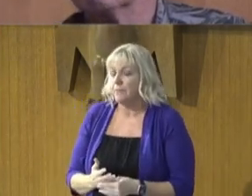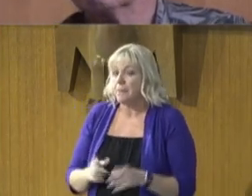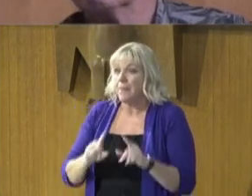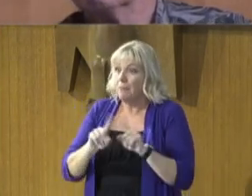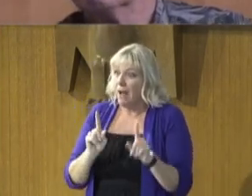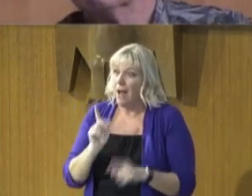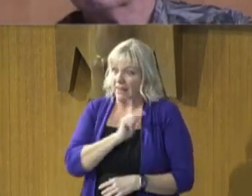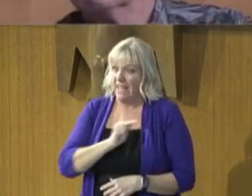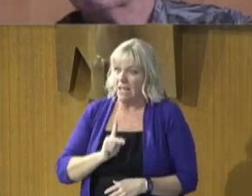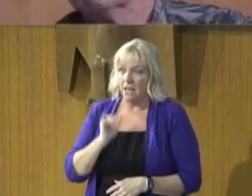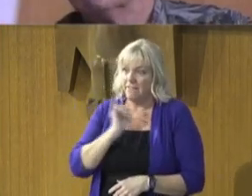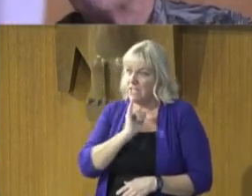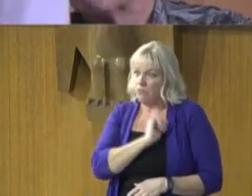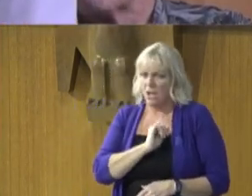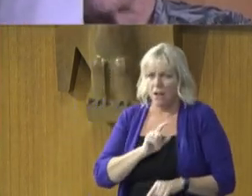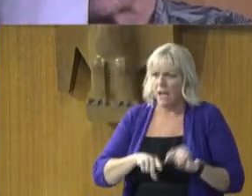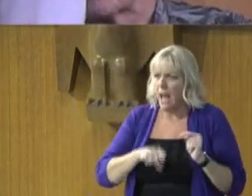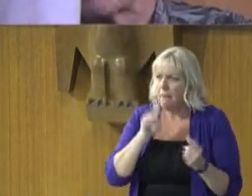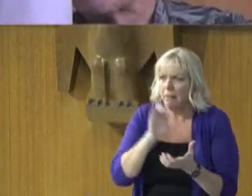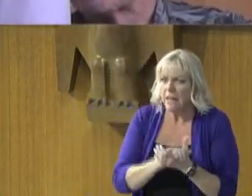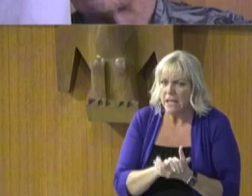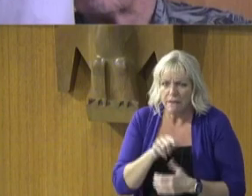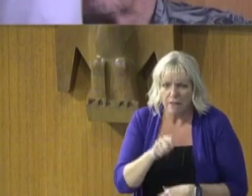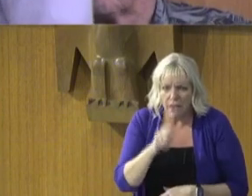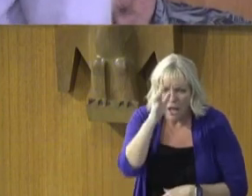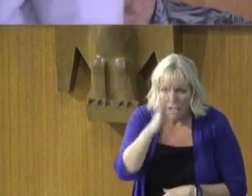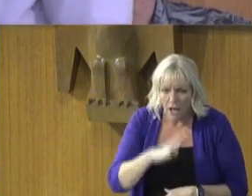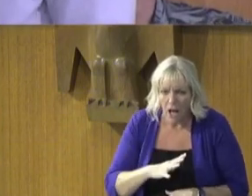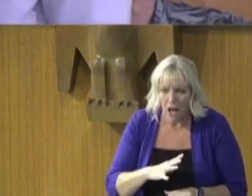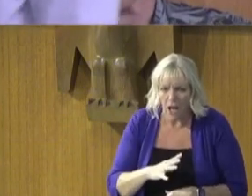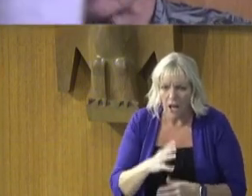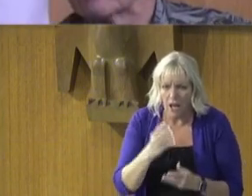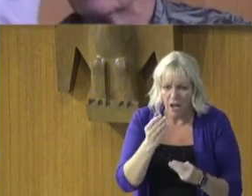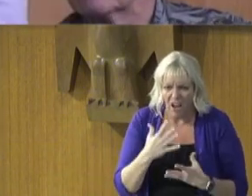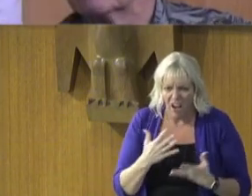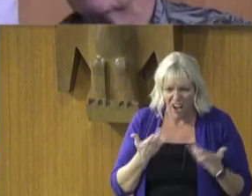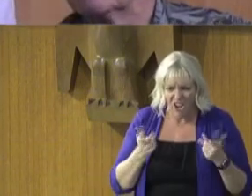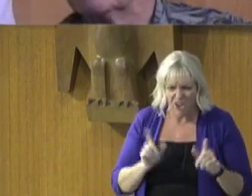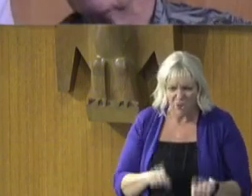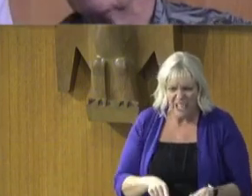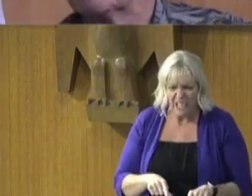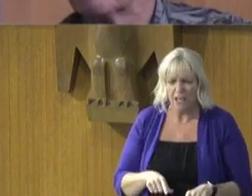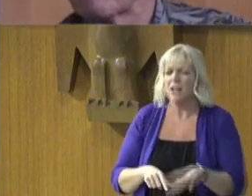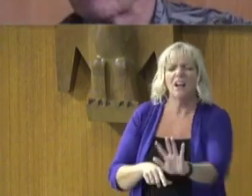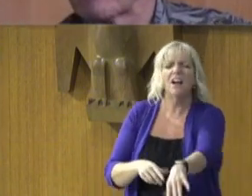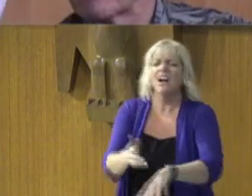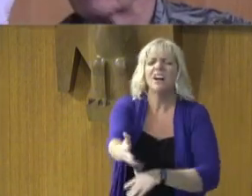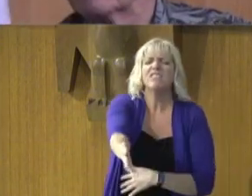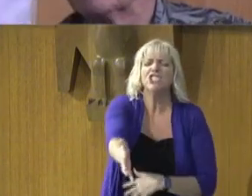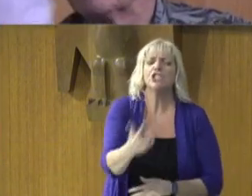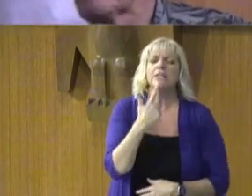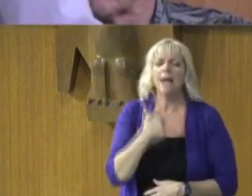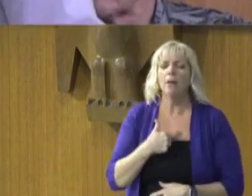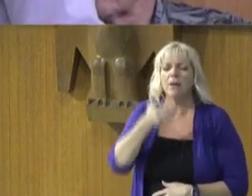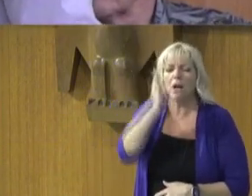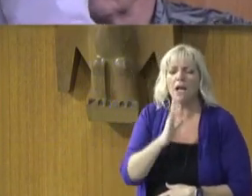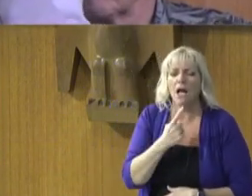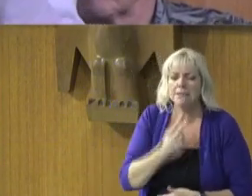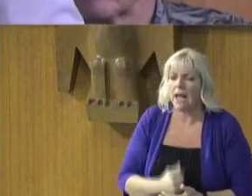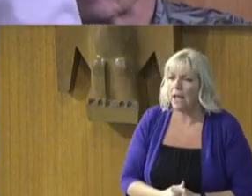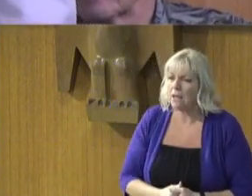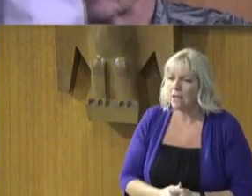king of Israel can't believe that Micaiah would actually say something agreeable. Stop that, he retorts. Tell me what God actually